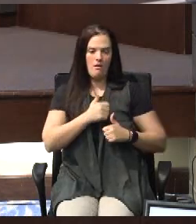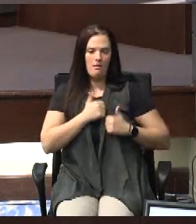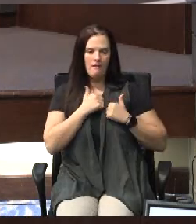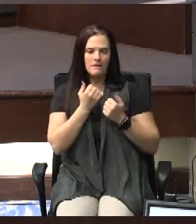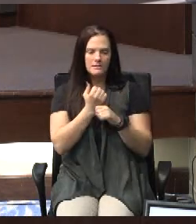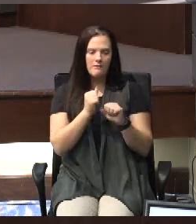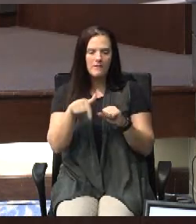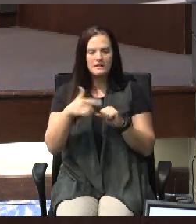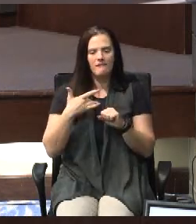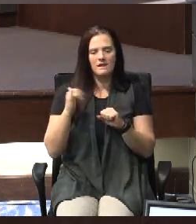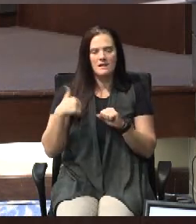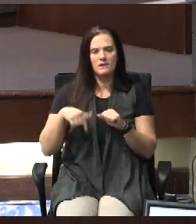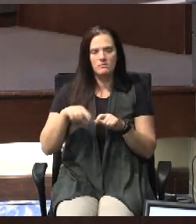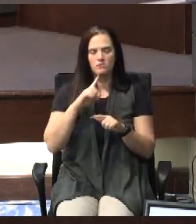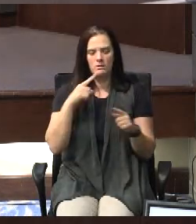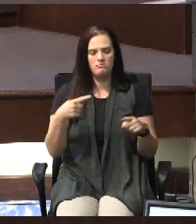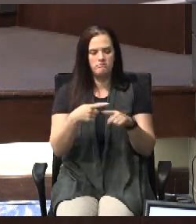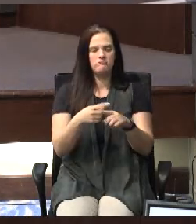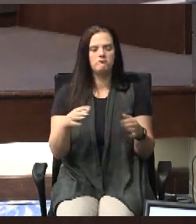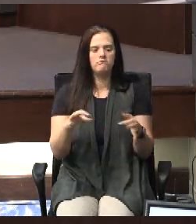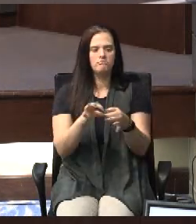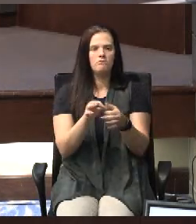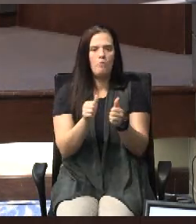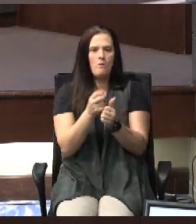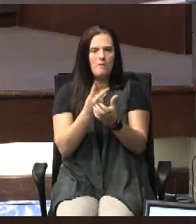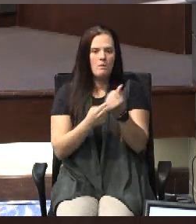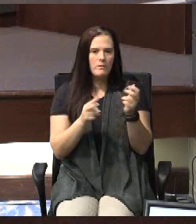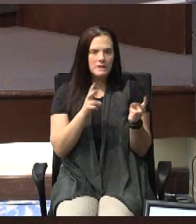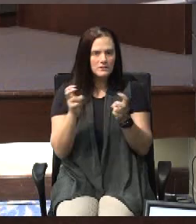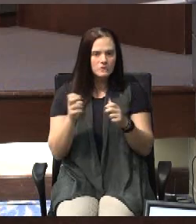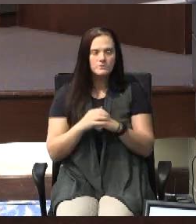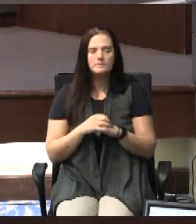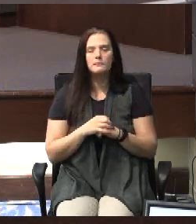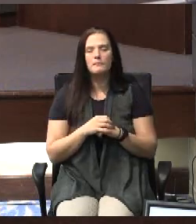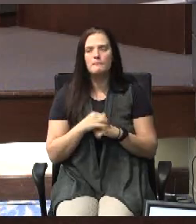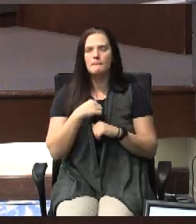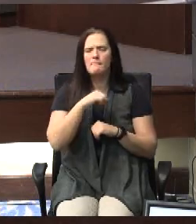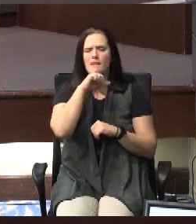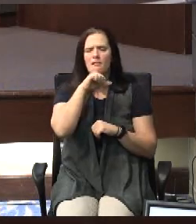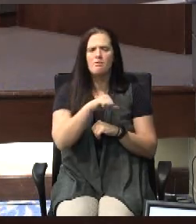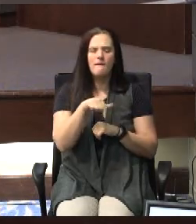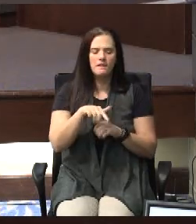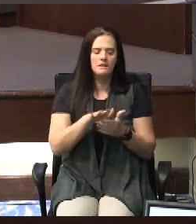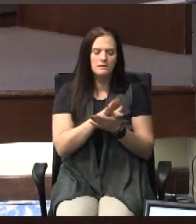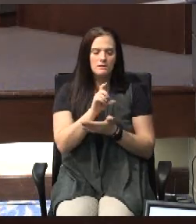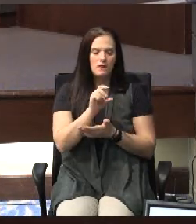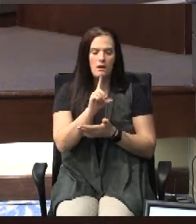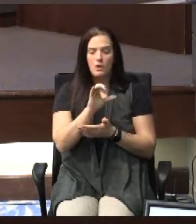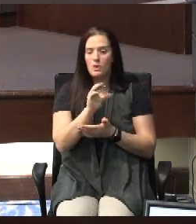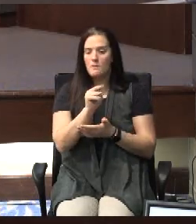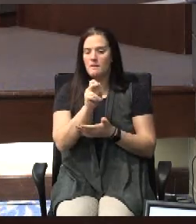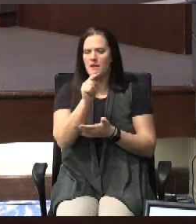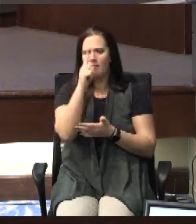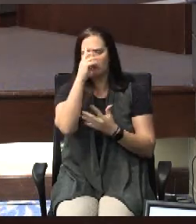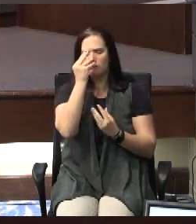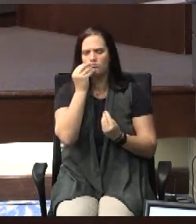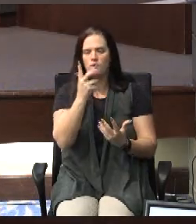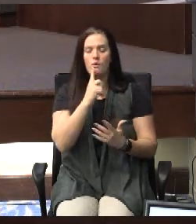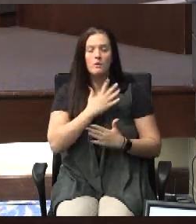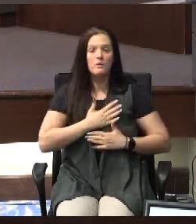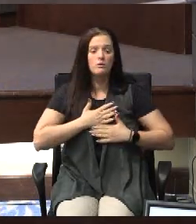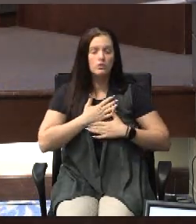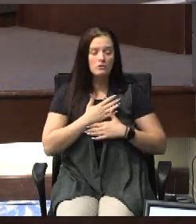and this feels like this is intersecting in both of those issues. I love this document. I think this is beautiful. Really